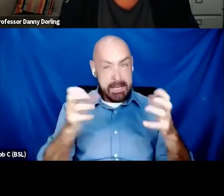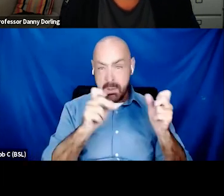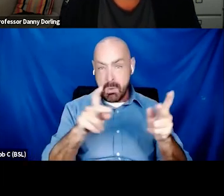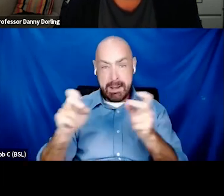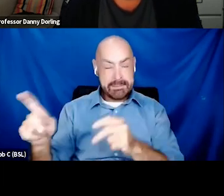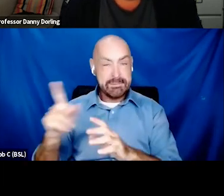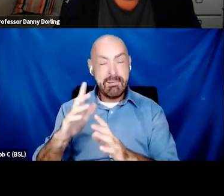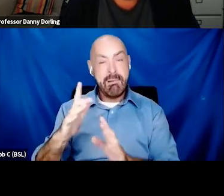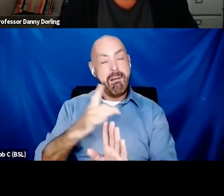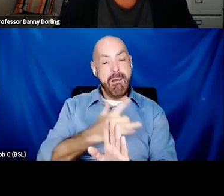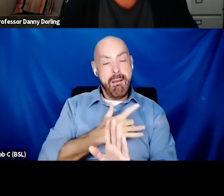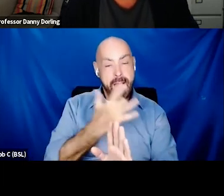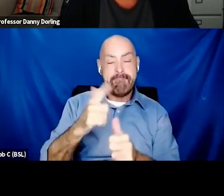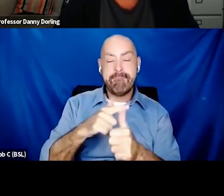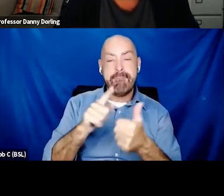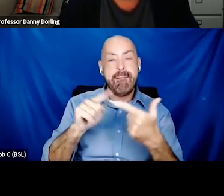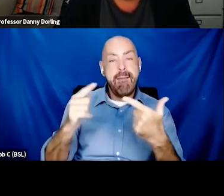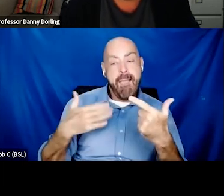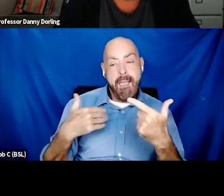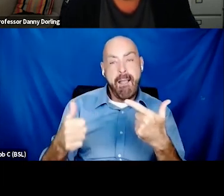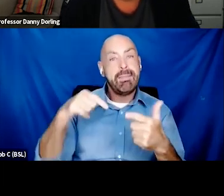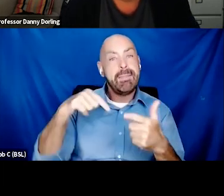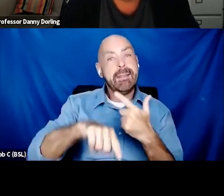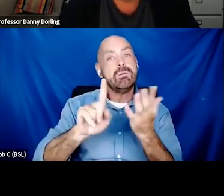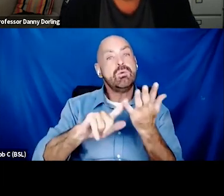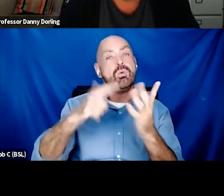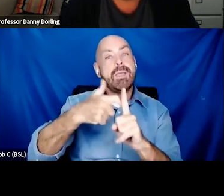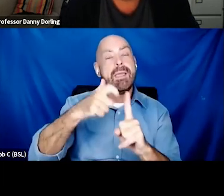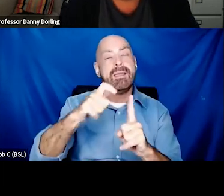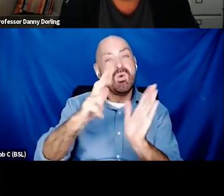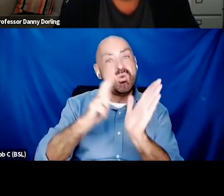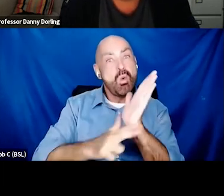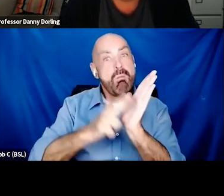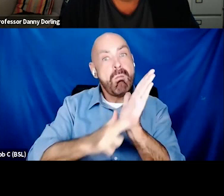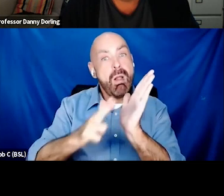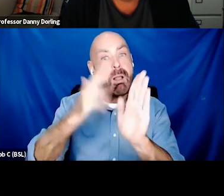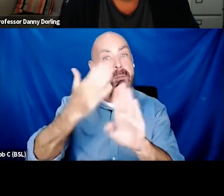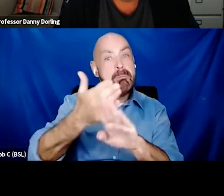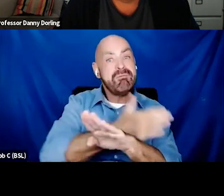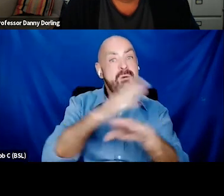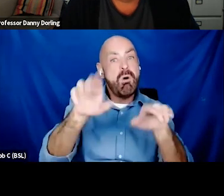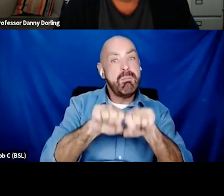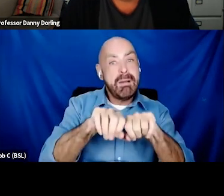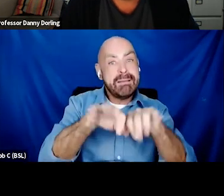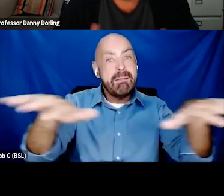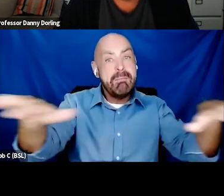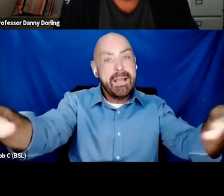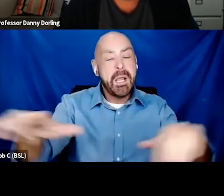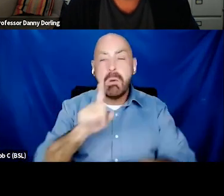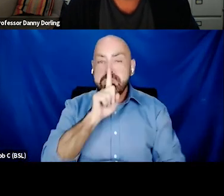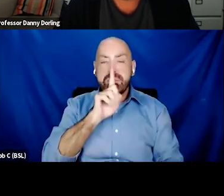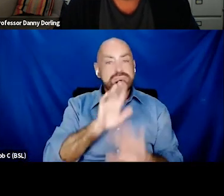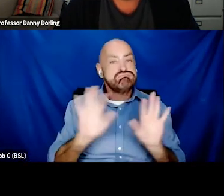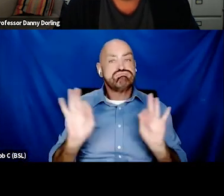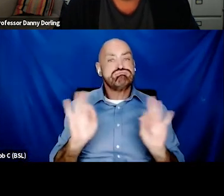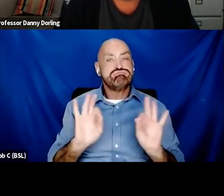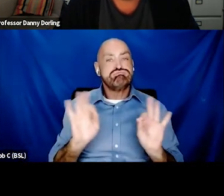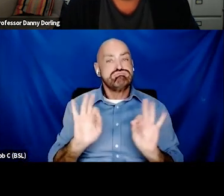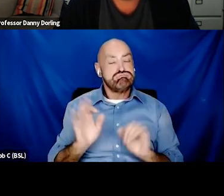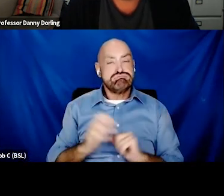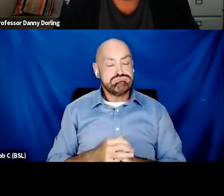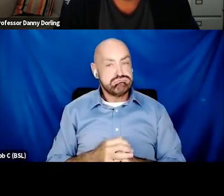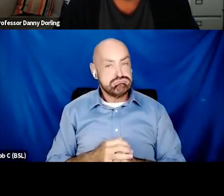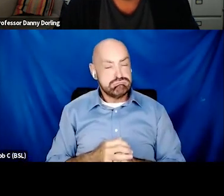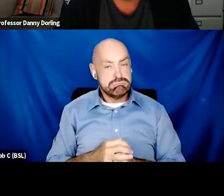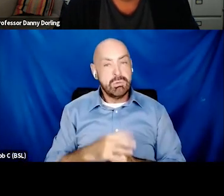and health in the UK was not normal before the pandemic. We often forget now that